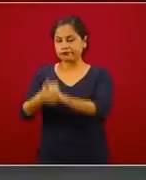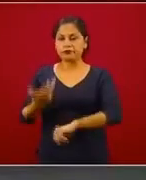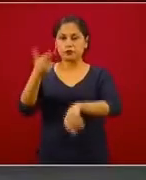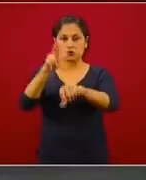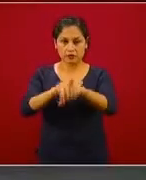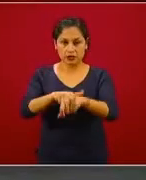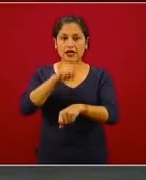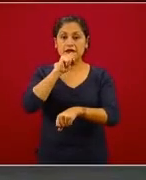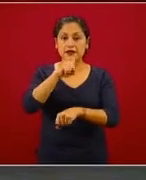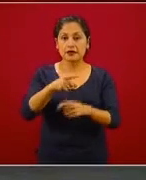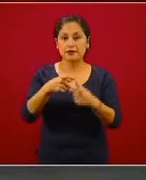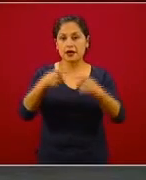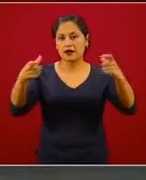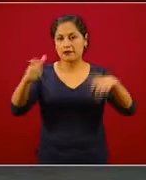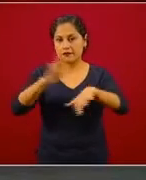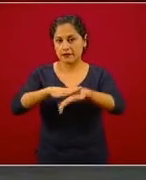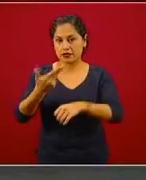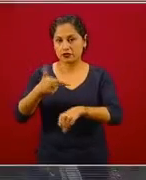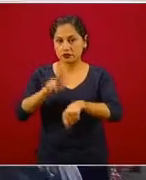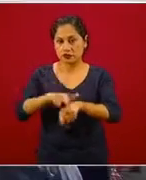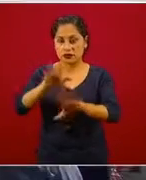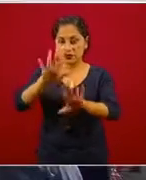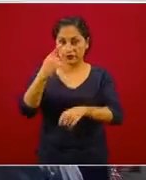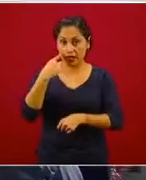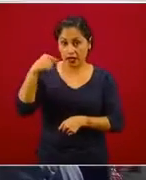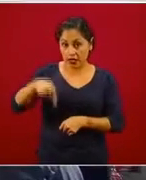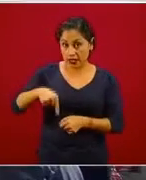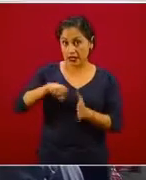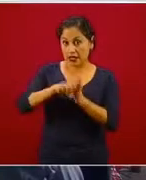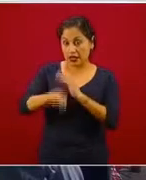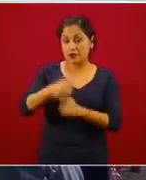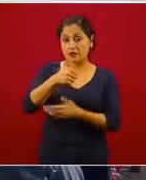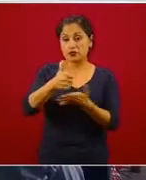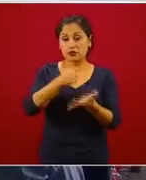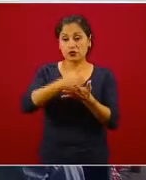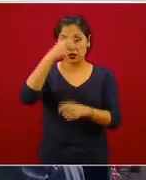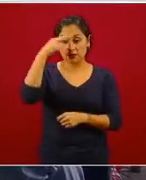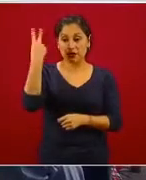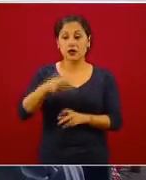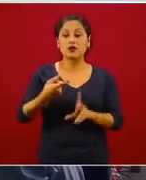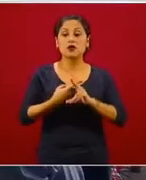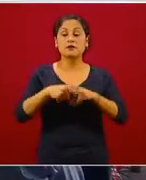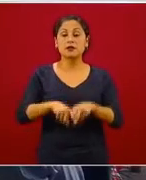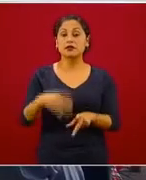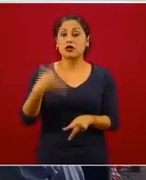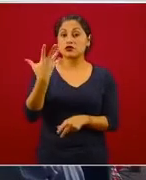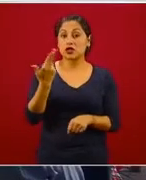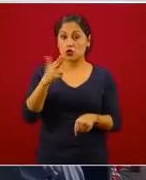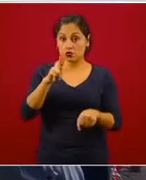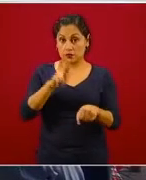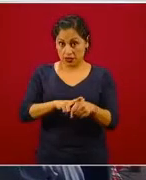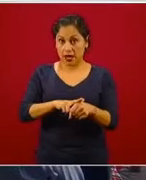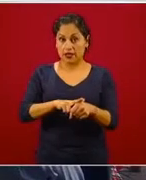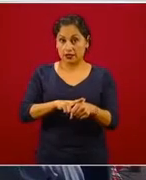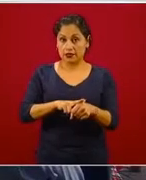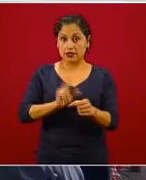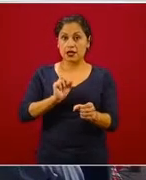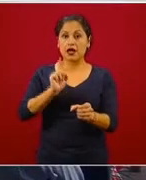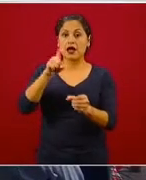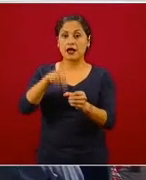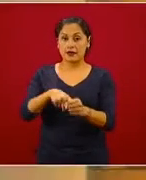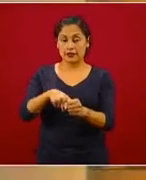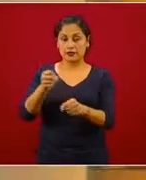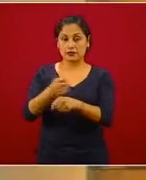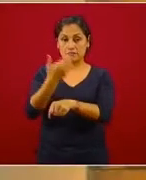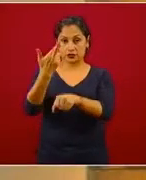changes, because we also have been expanding how many hospitals we have. For example, in Mexico City, we started with